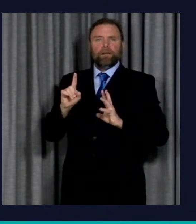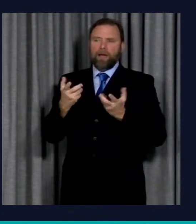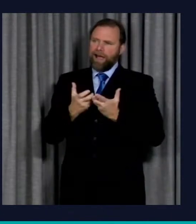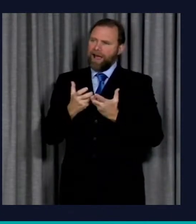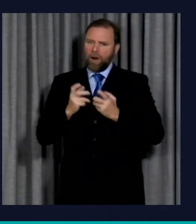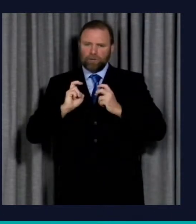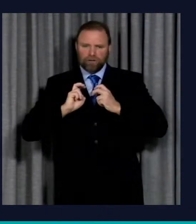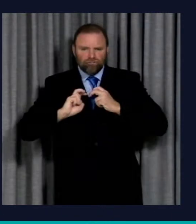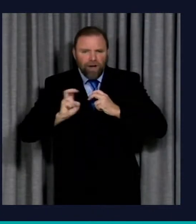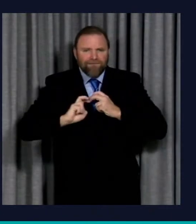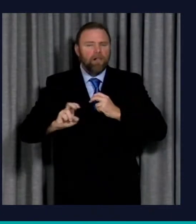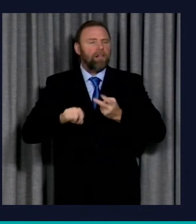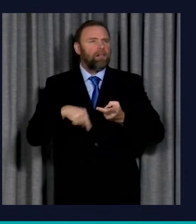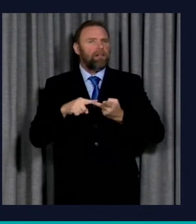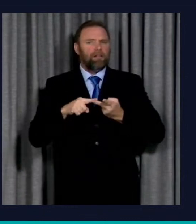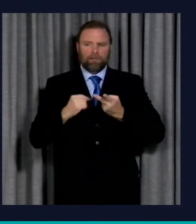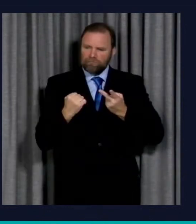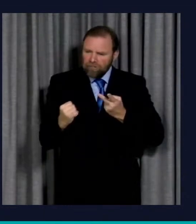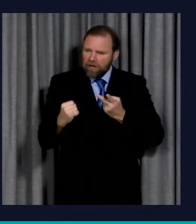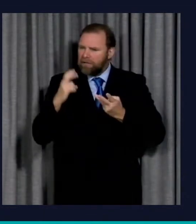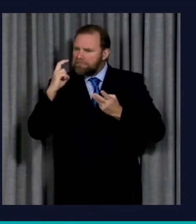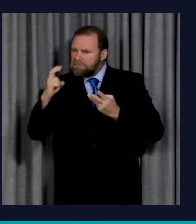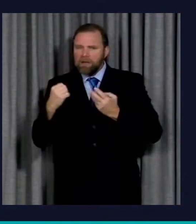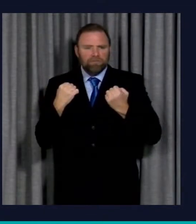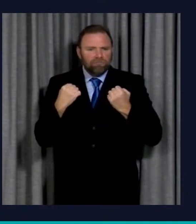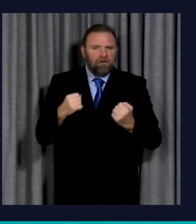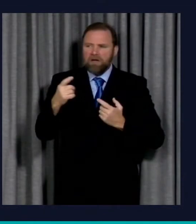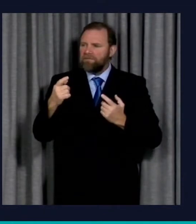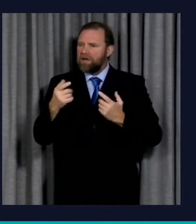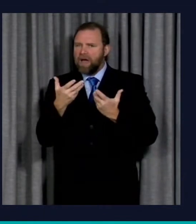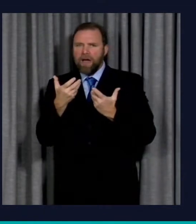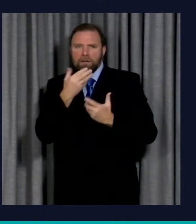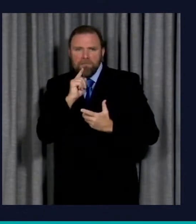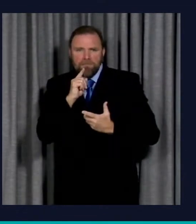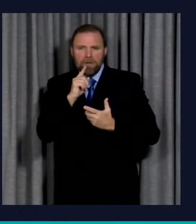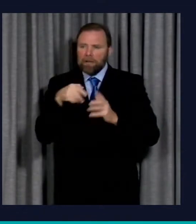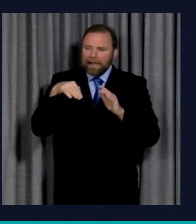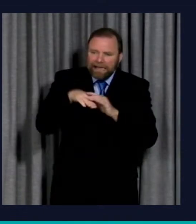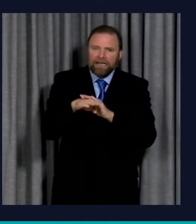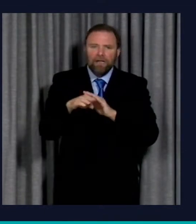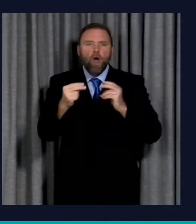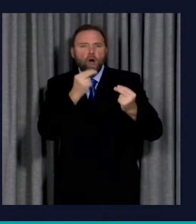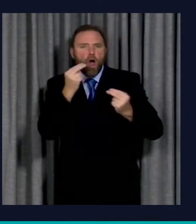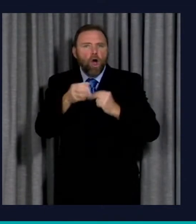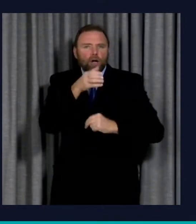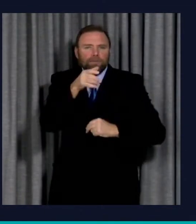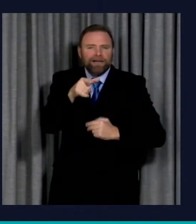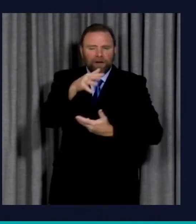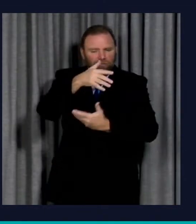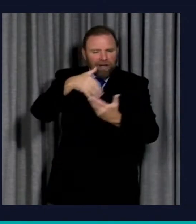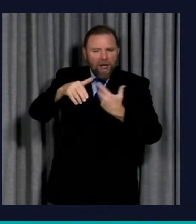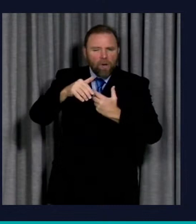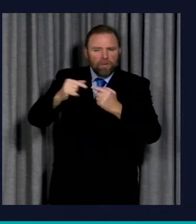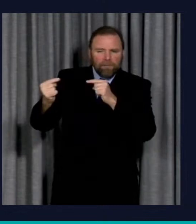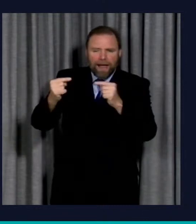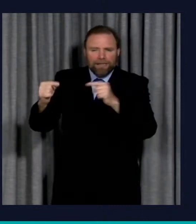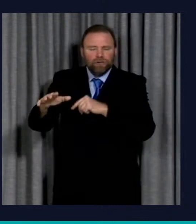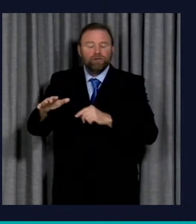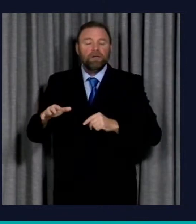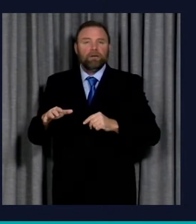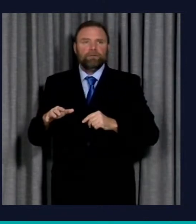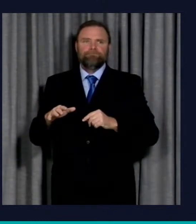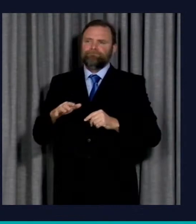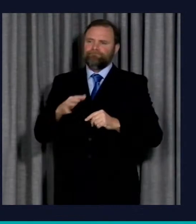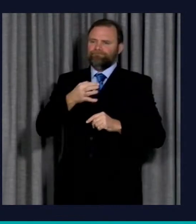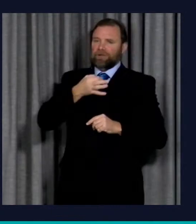travel to them, how people come and go from them, how people act in hospitality around them. There are